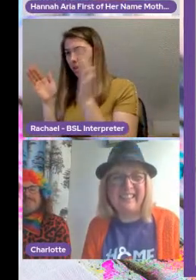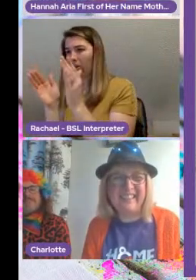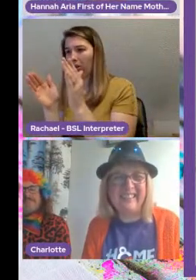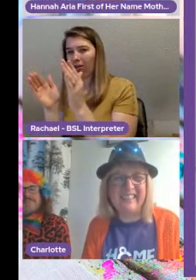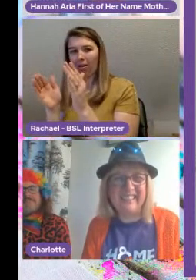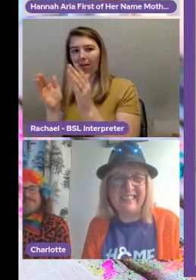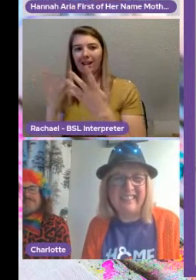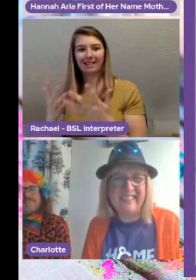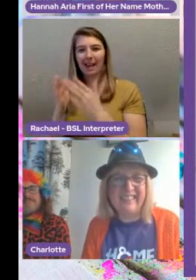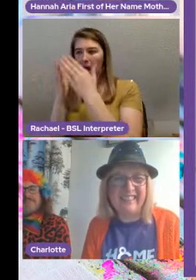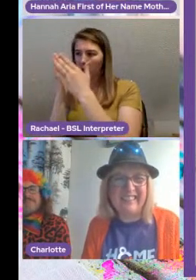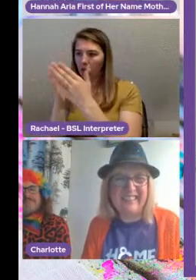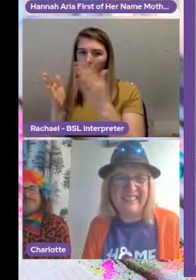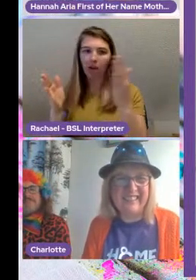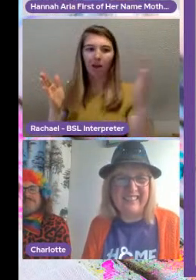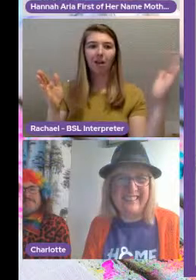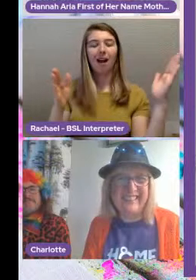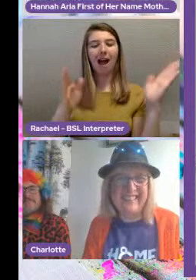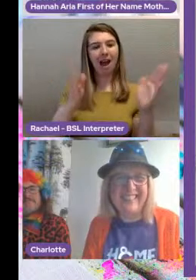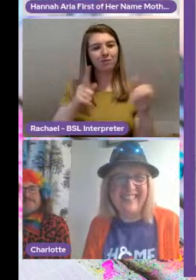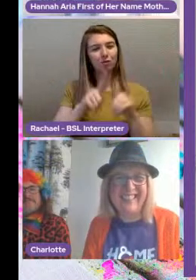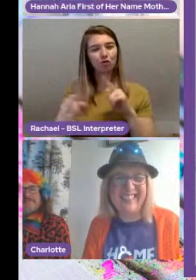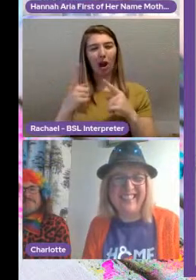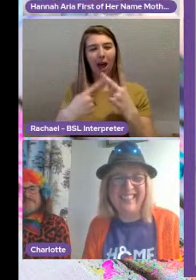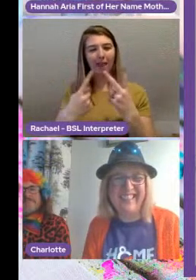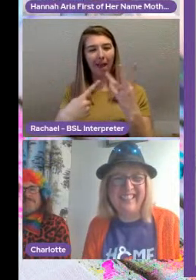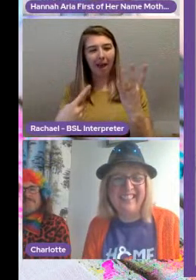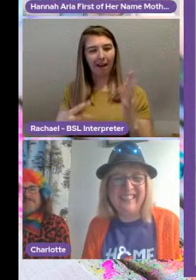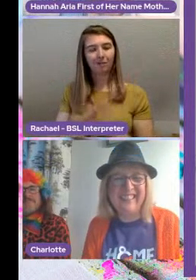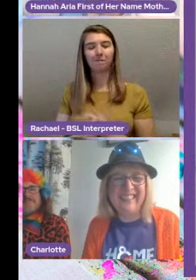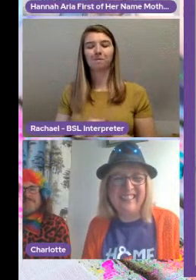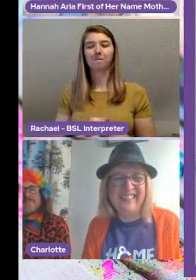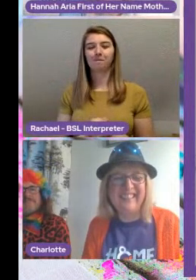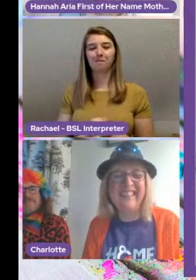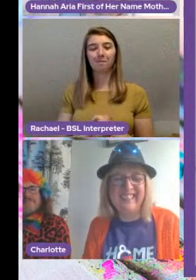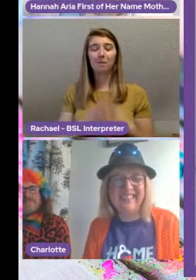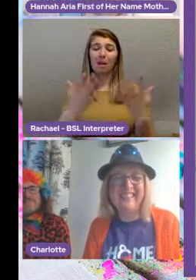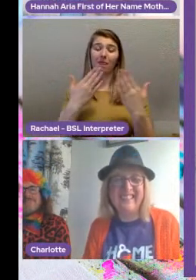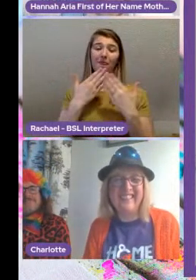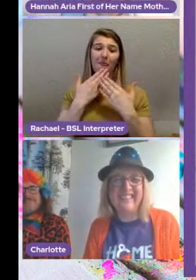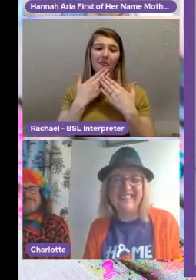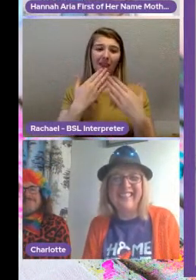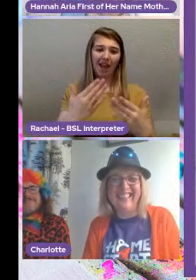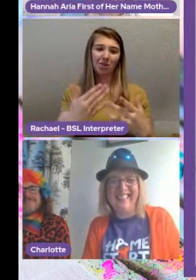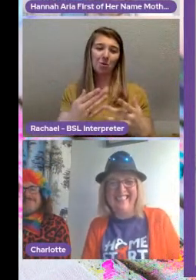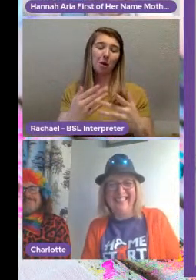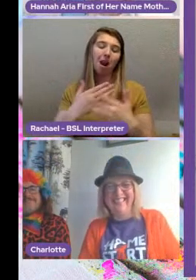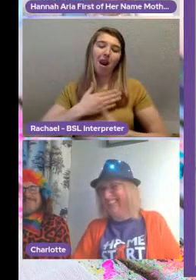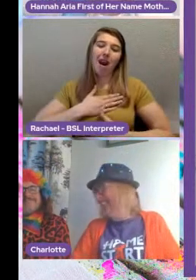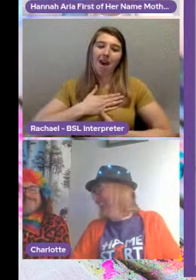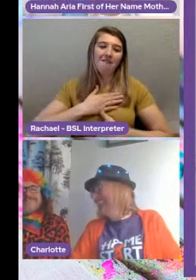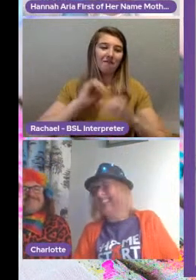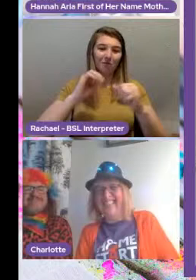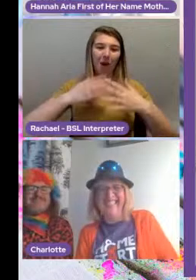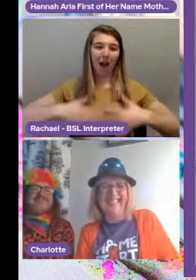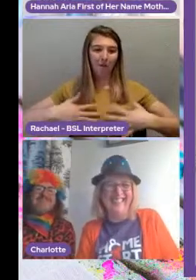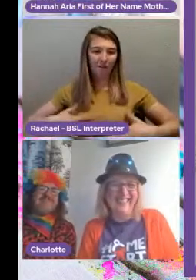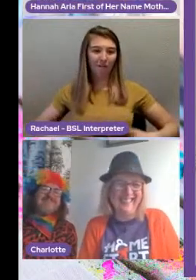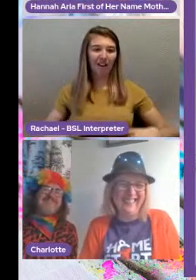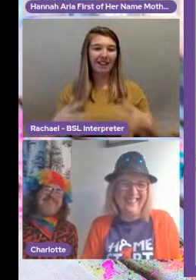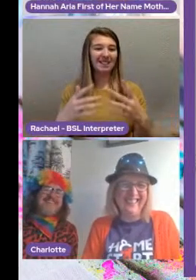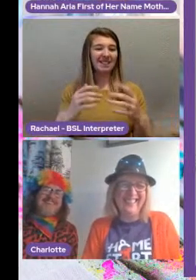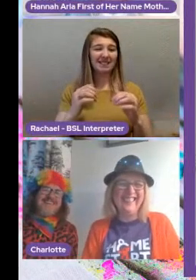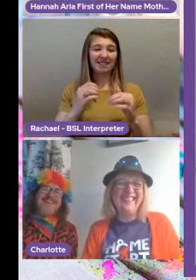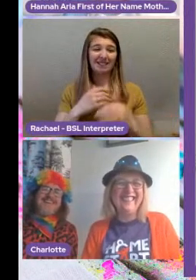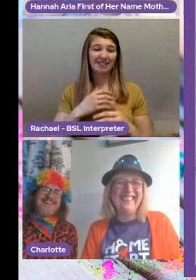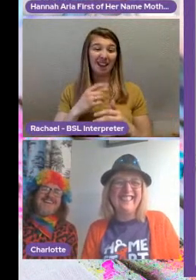mediums. So I've never really done it before. But thank you so much. And I'm loving the outfits. And now I feel like you might